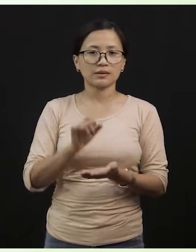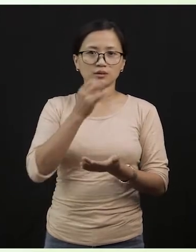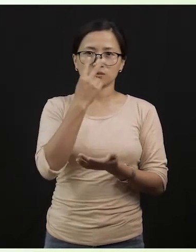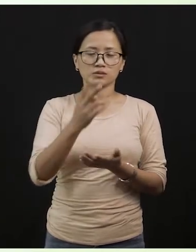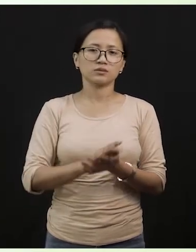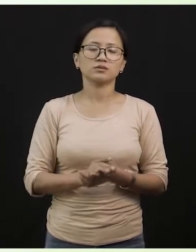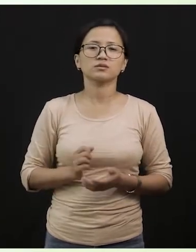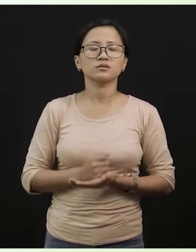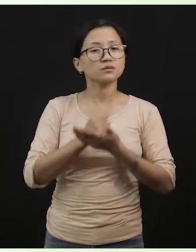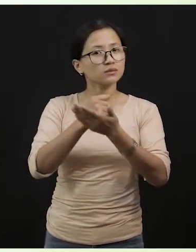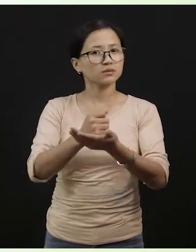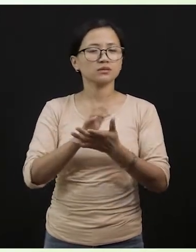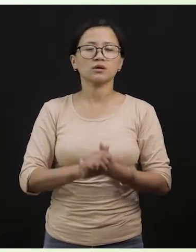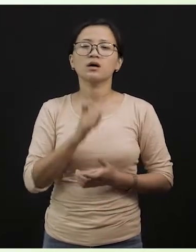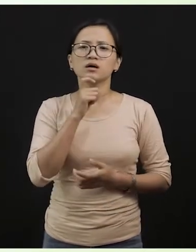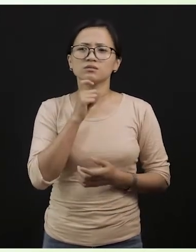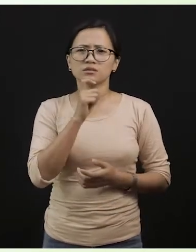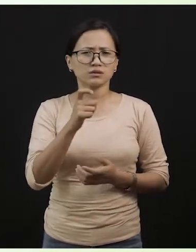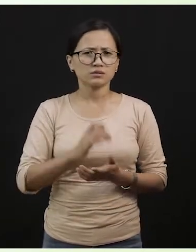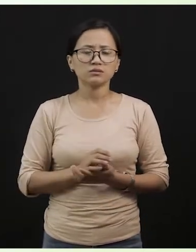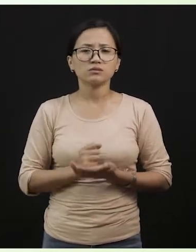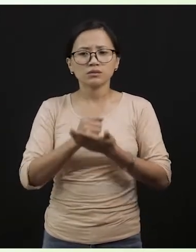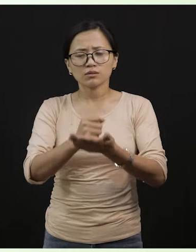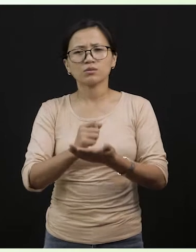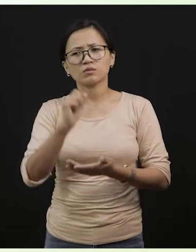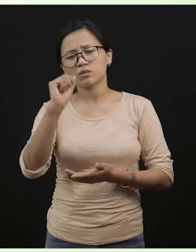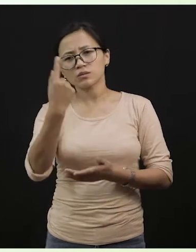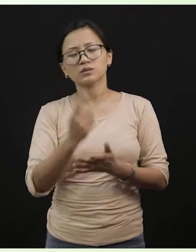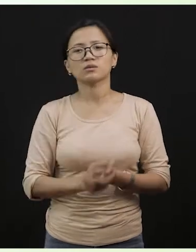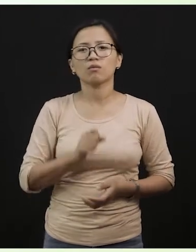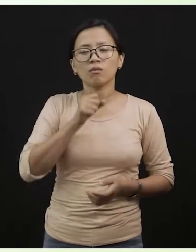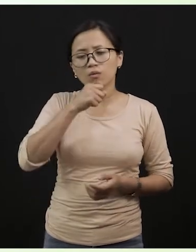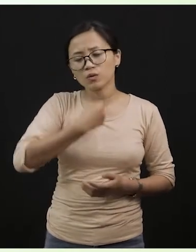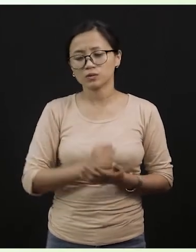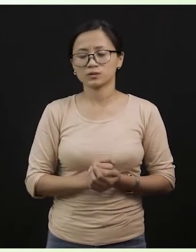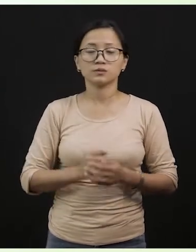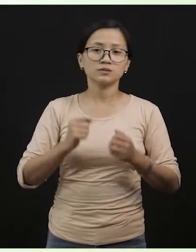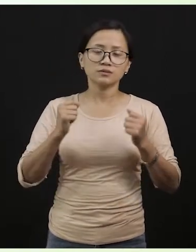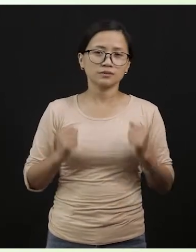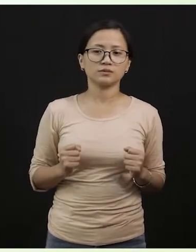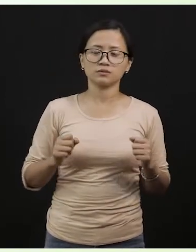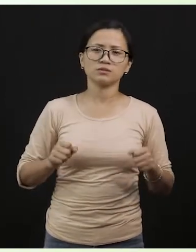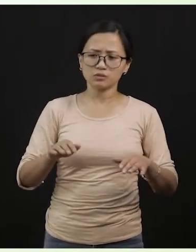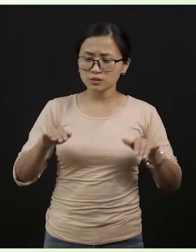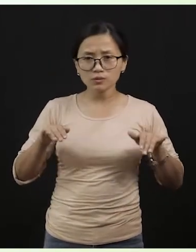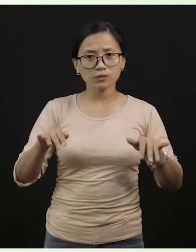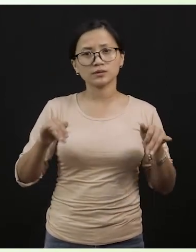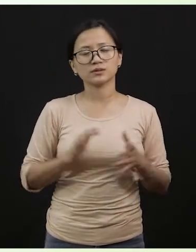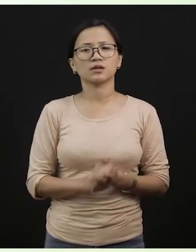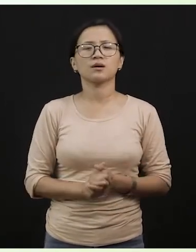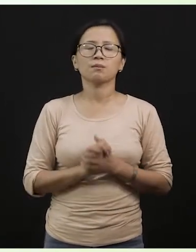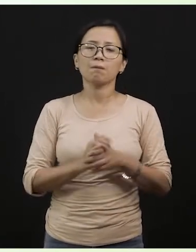Or I'm not asking you to help only an old person who sits on a wheelchair, but there are so many